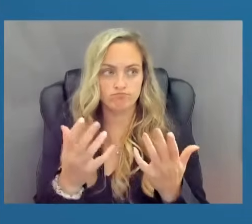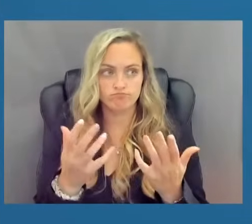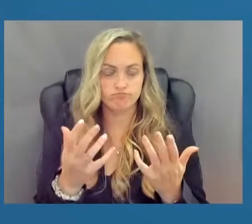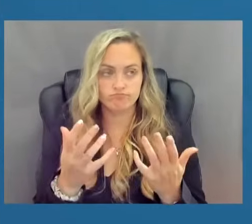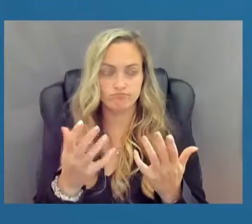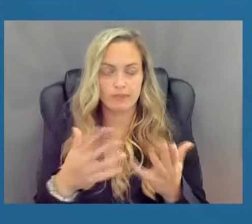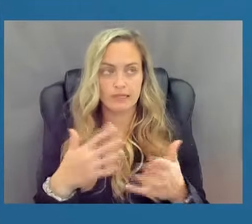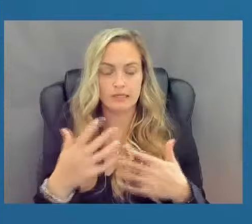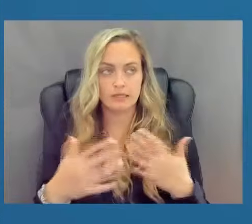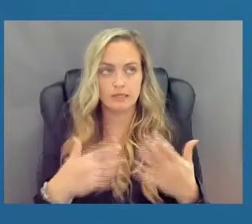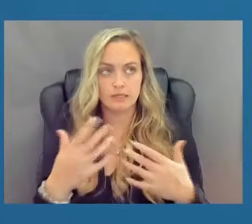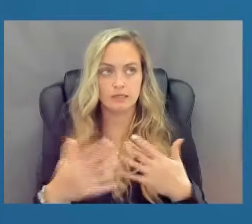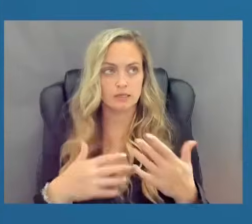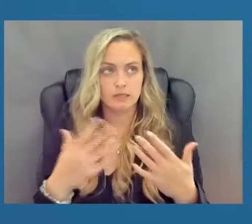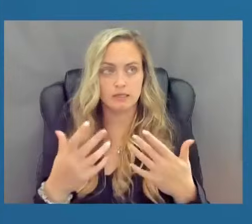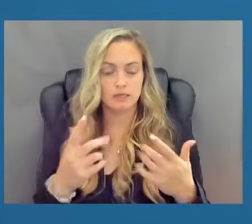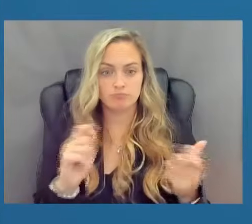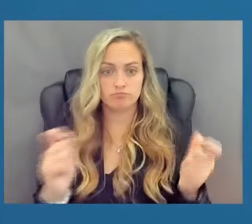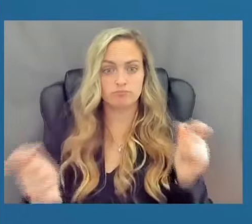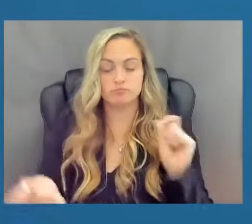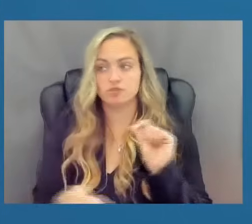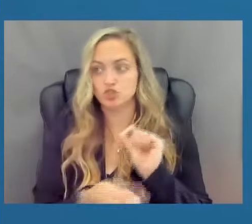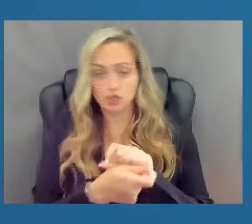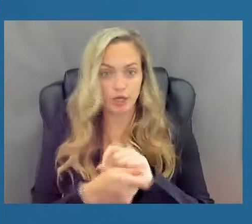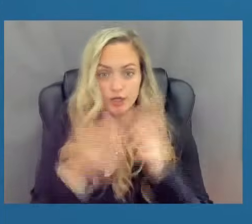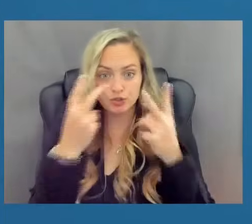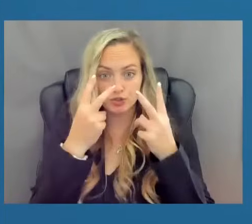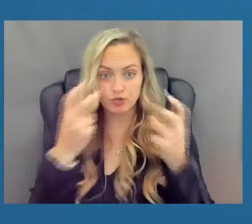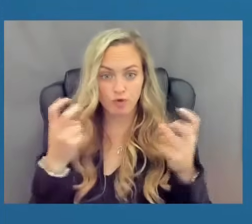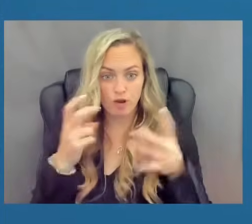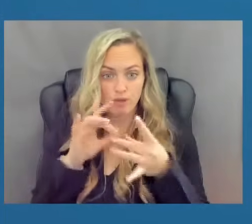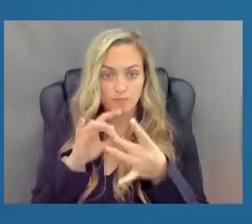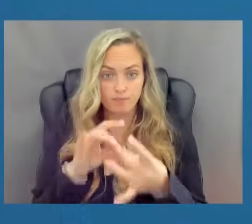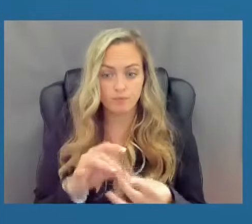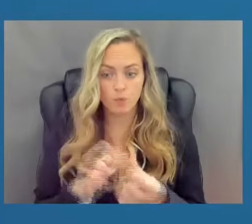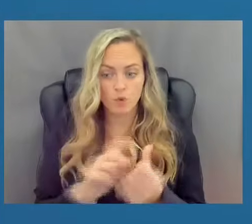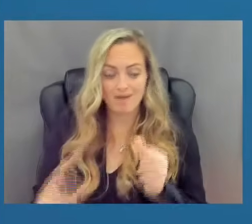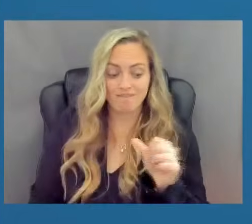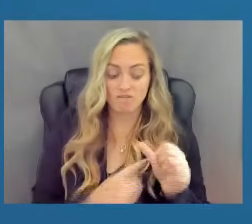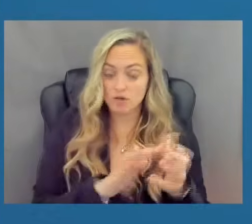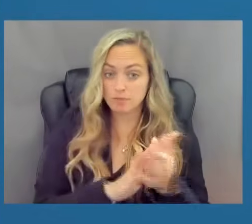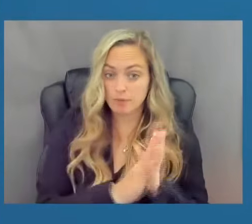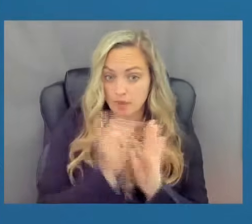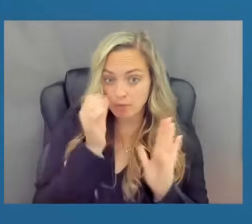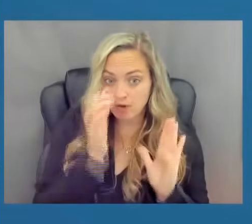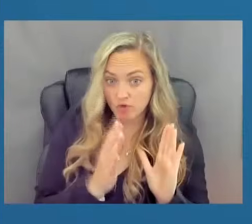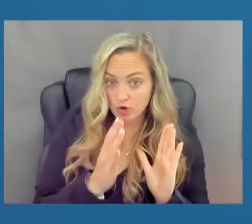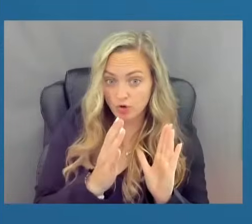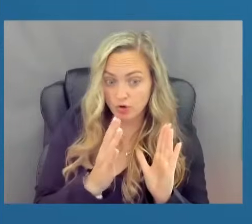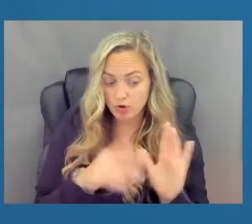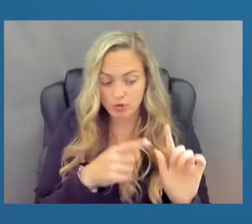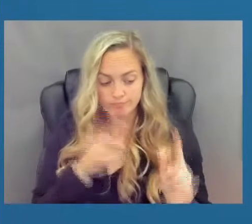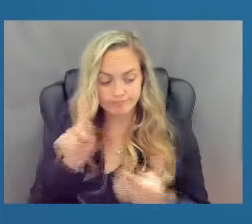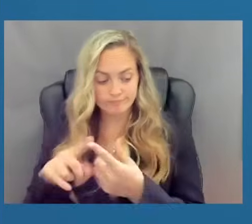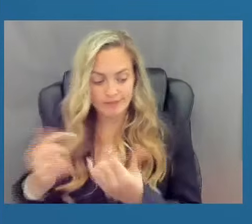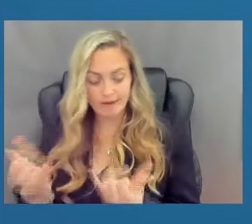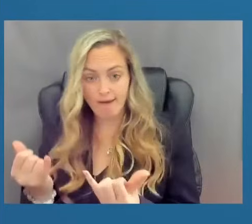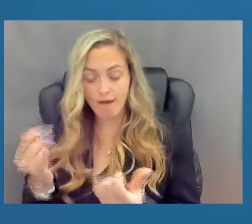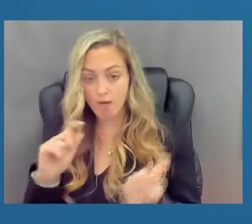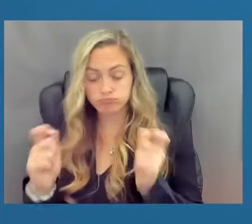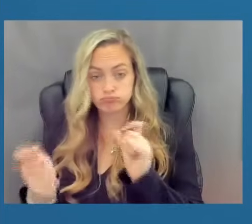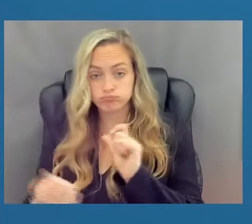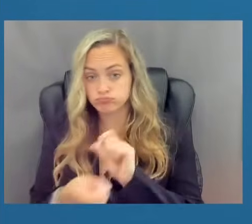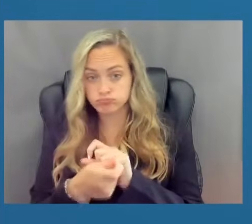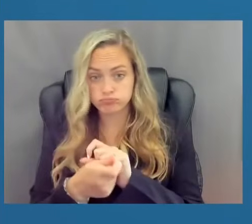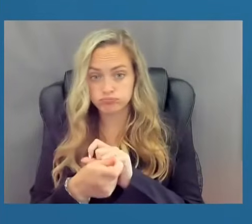inverse crime statistics that we're now seeing contrasted to when I was first elected and took office 4